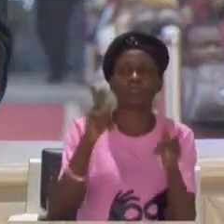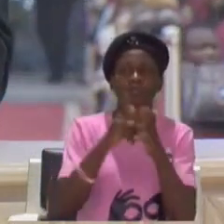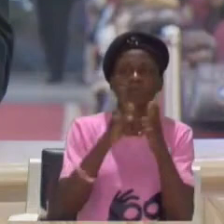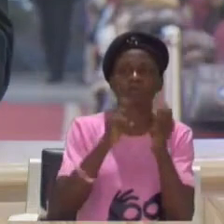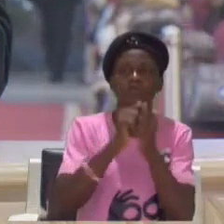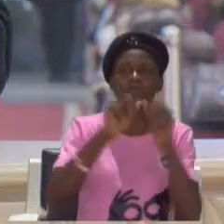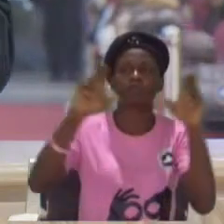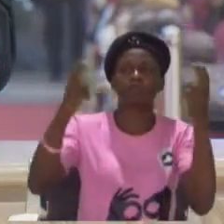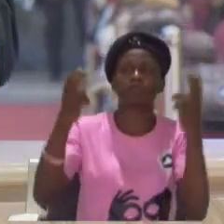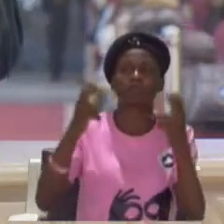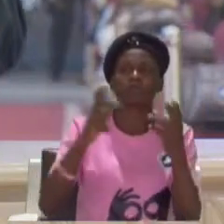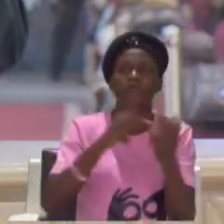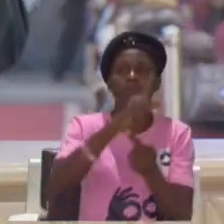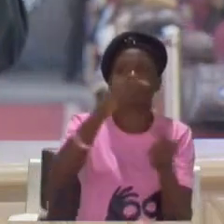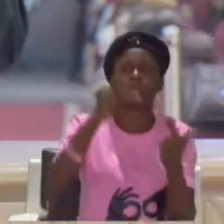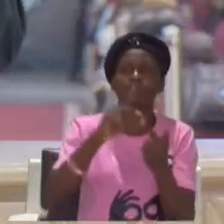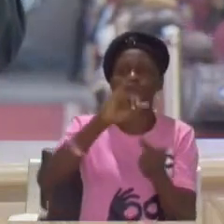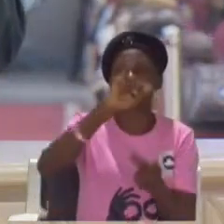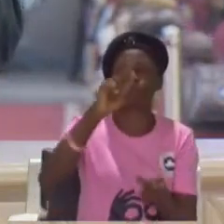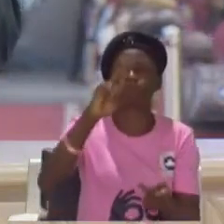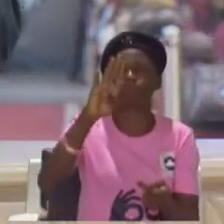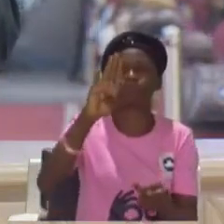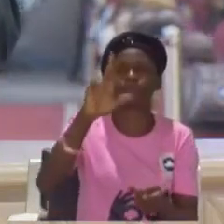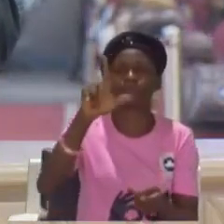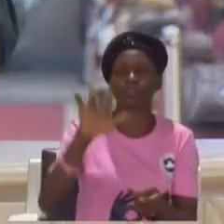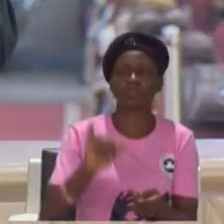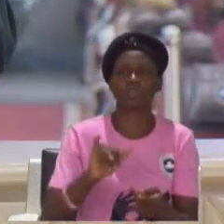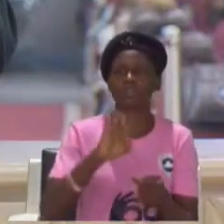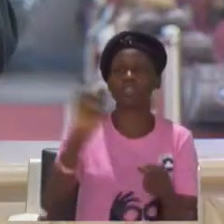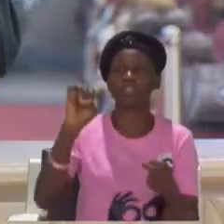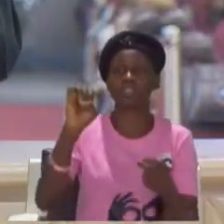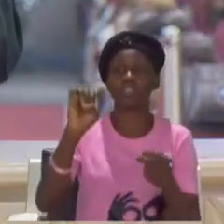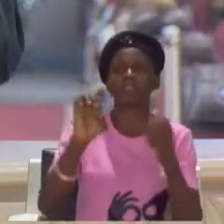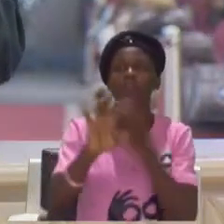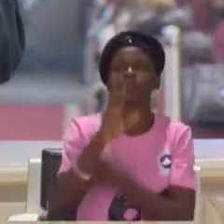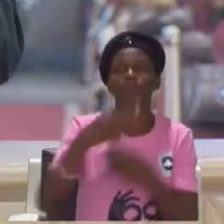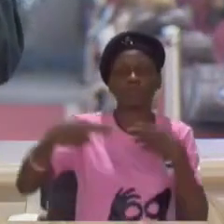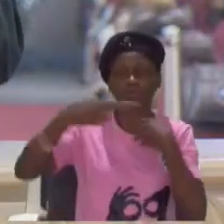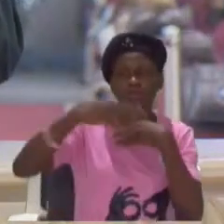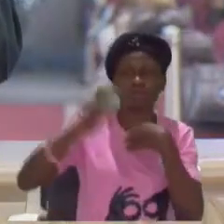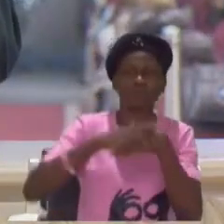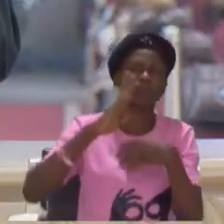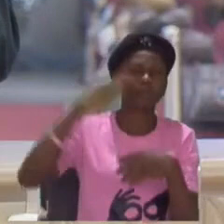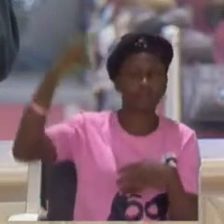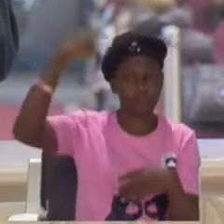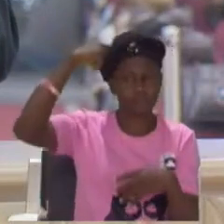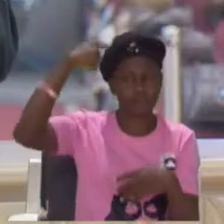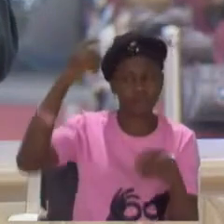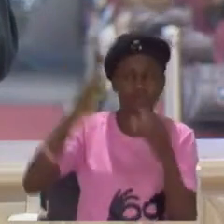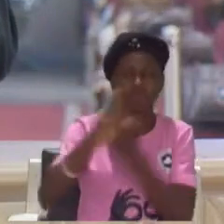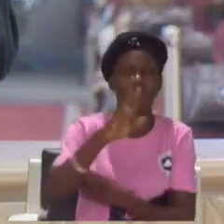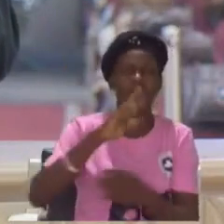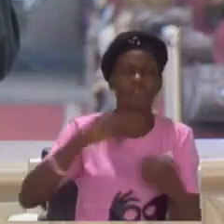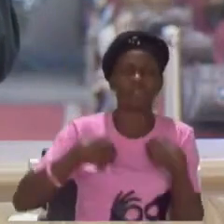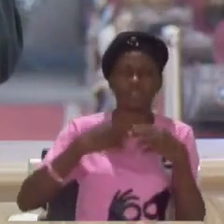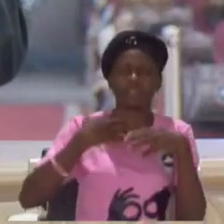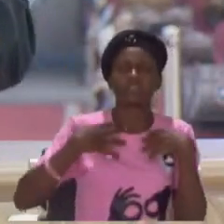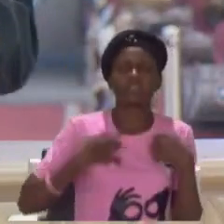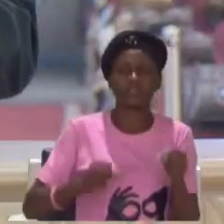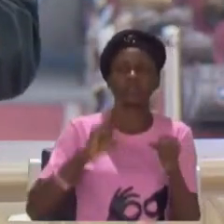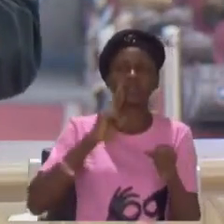theme Perfect Jubilee. God restored her memory. God has healed her completely.